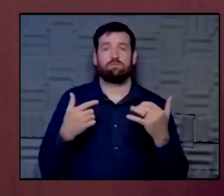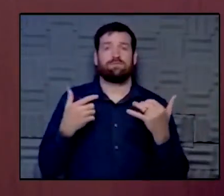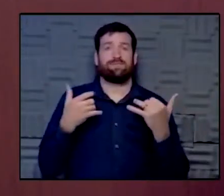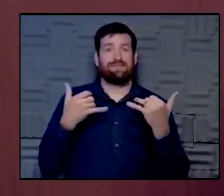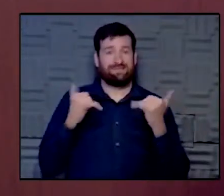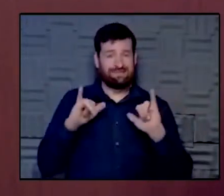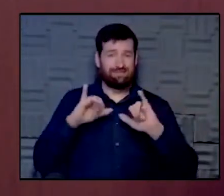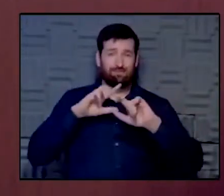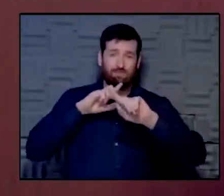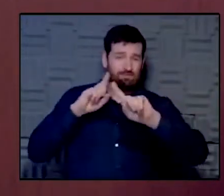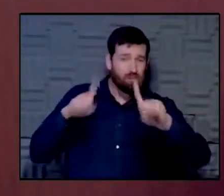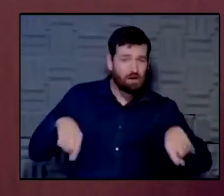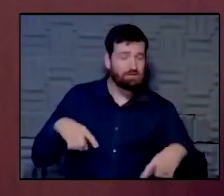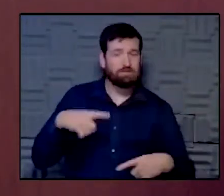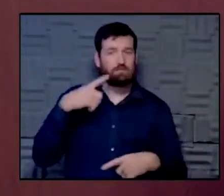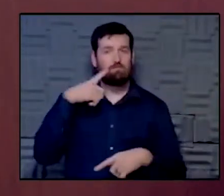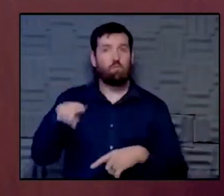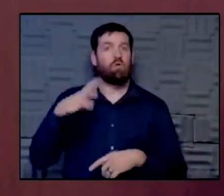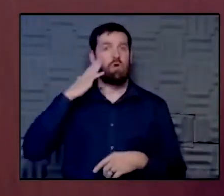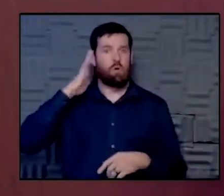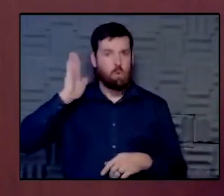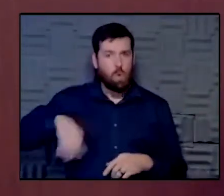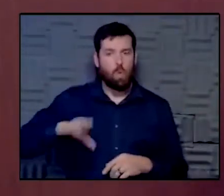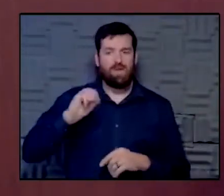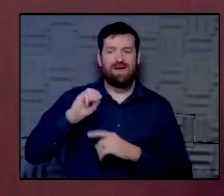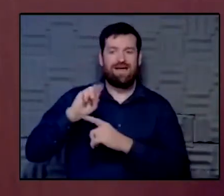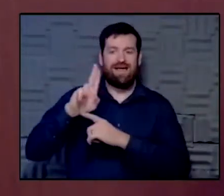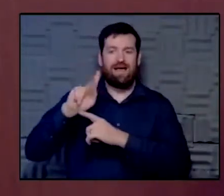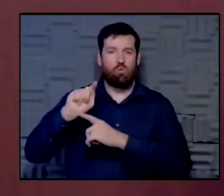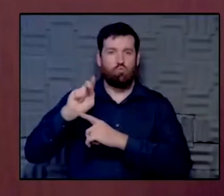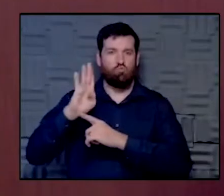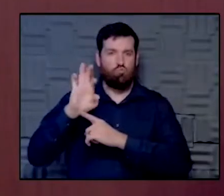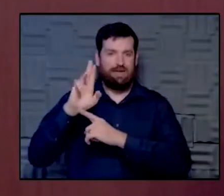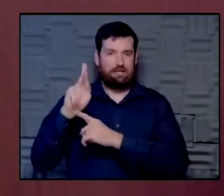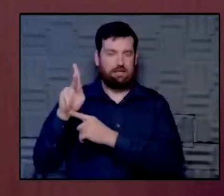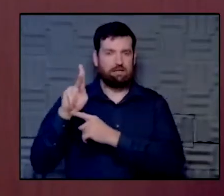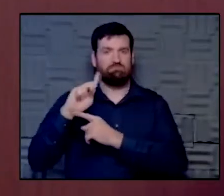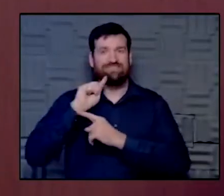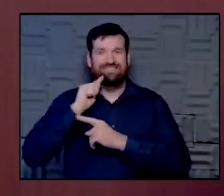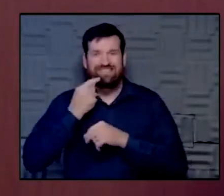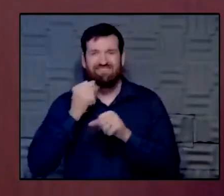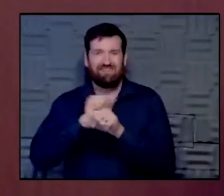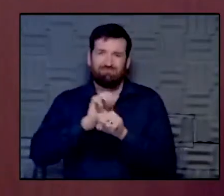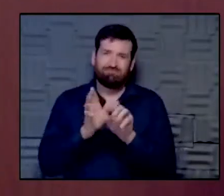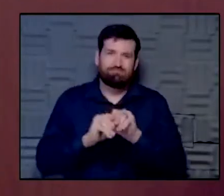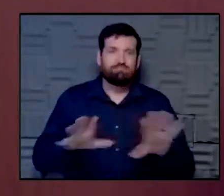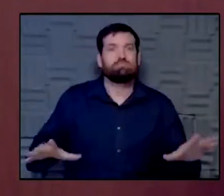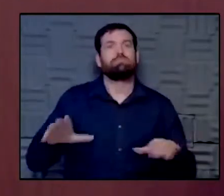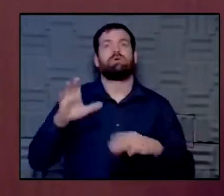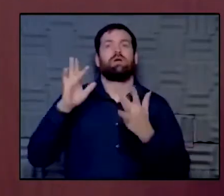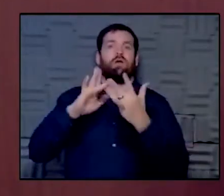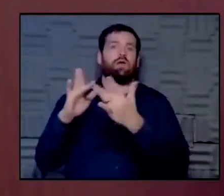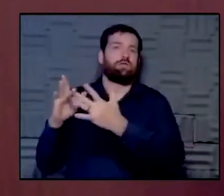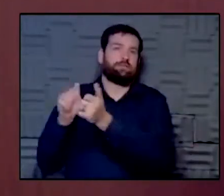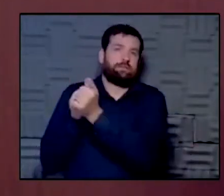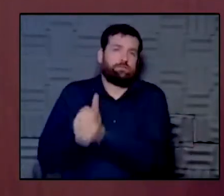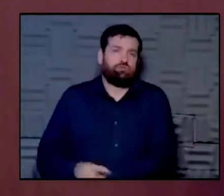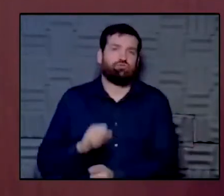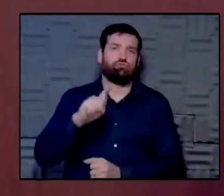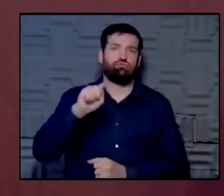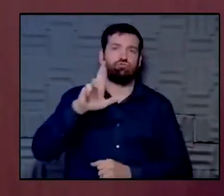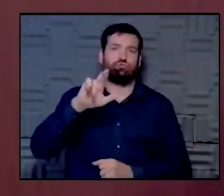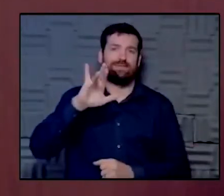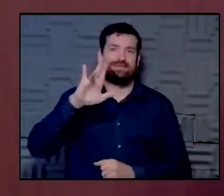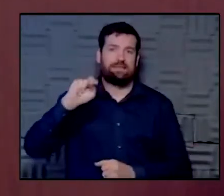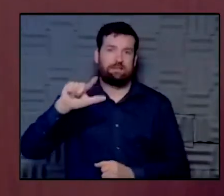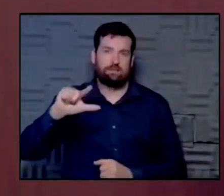same response for known outbreaks or significant increases, that there still are contact tracing activities happening. That